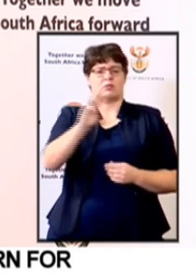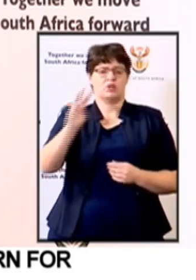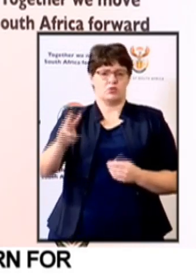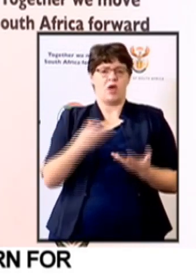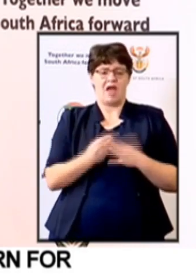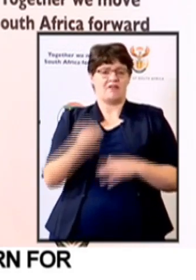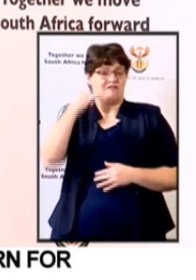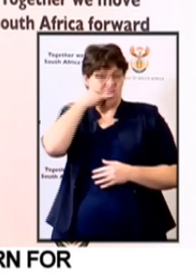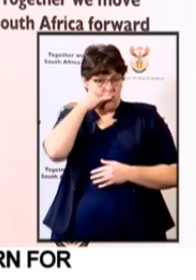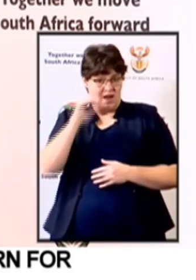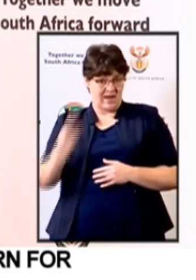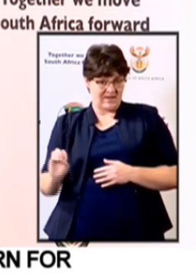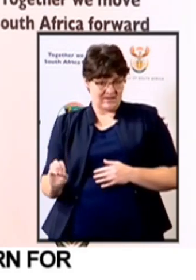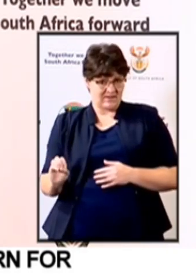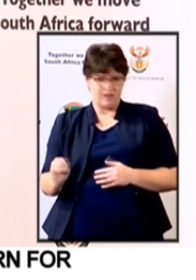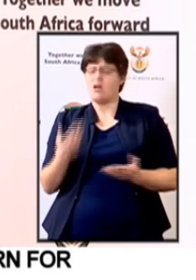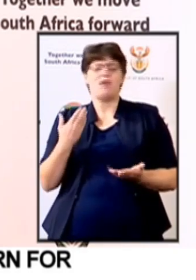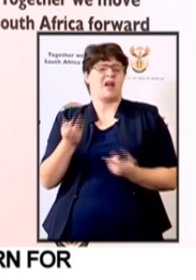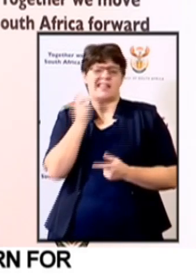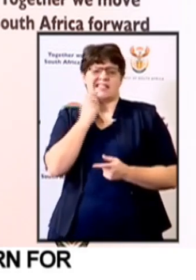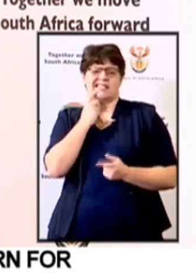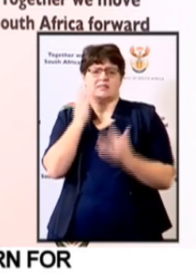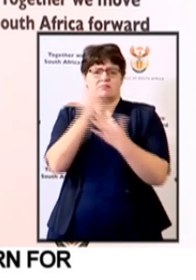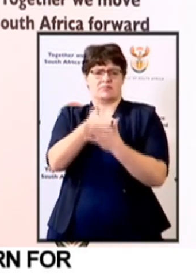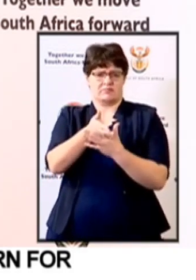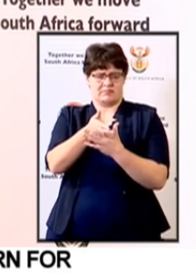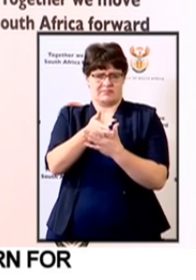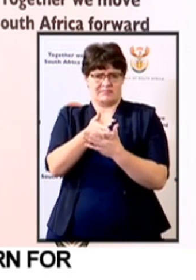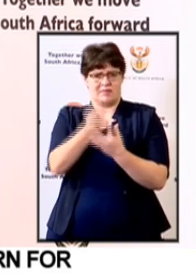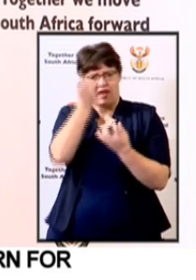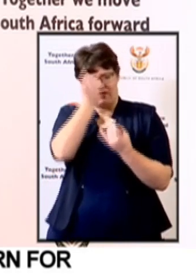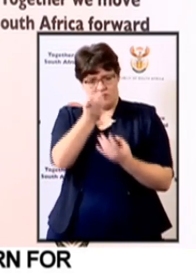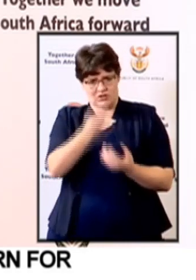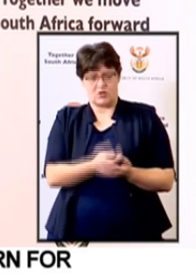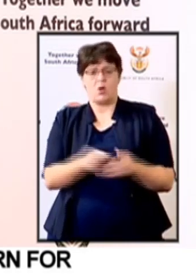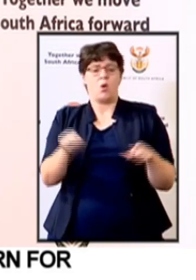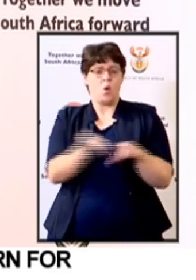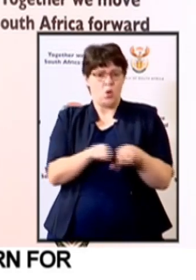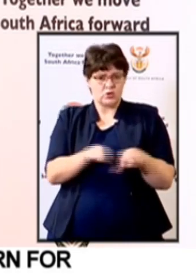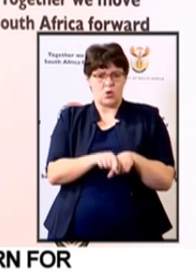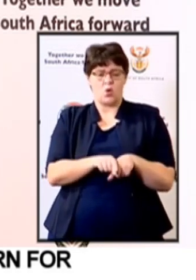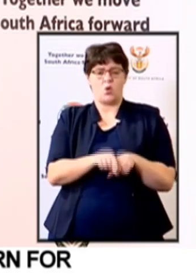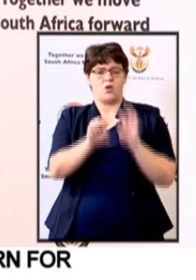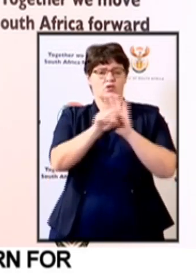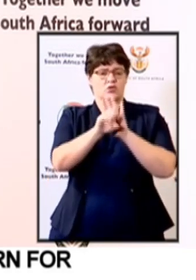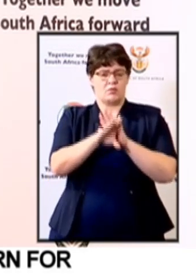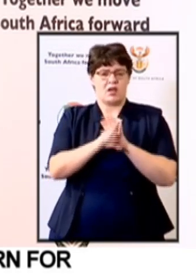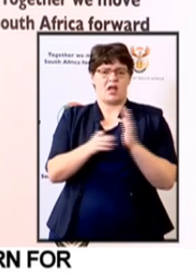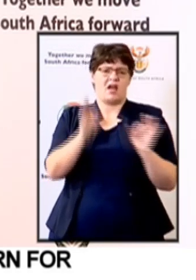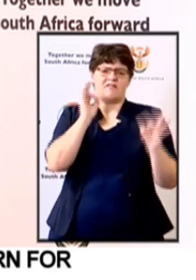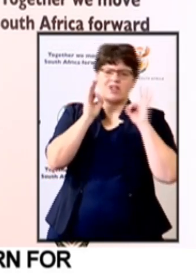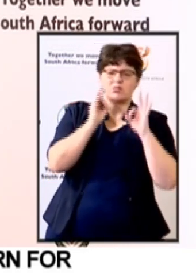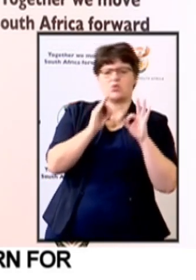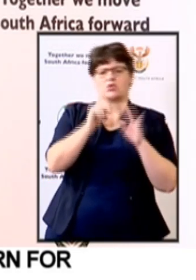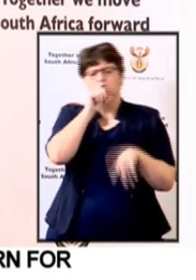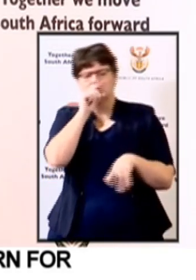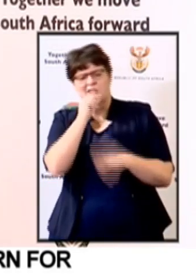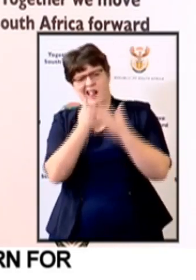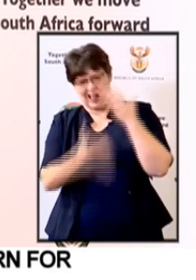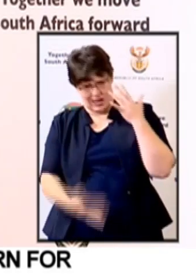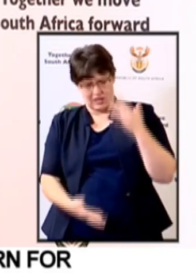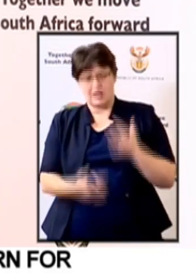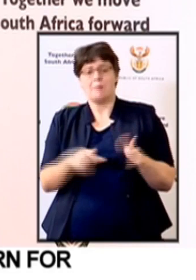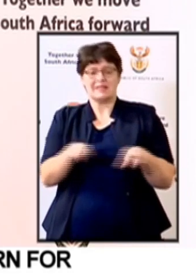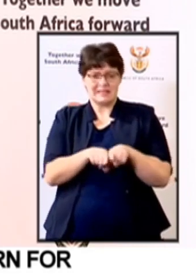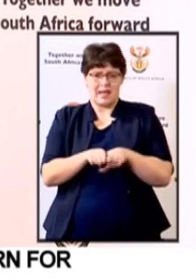have a phone, you should still be able to access that information. We also post on social media for easier accessibility, but as the Minister